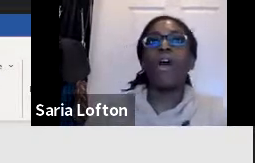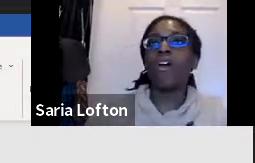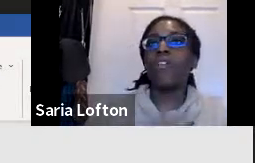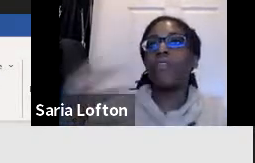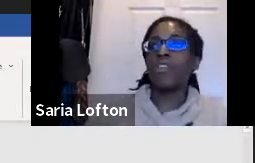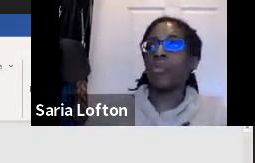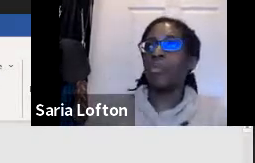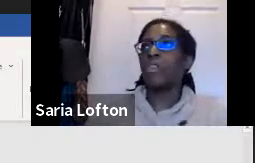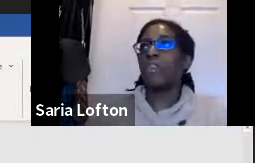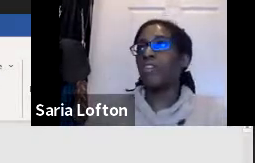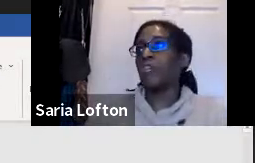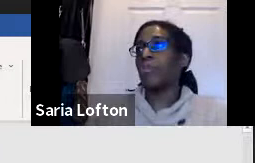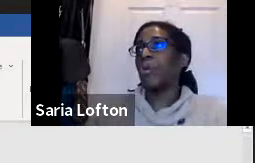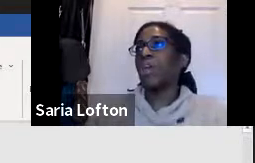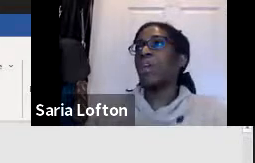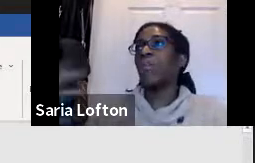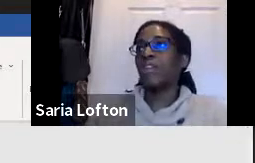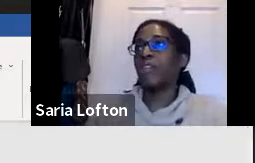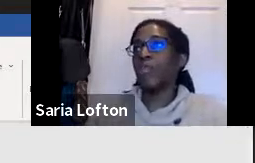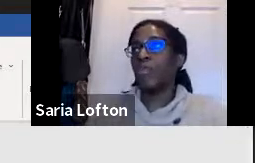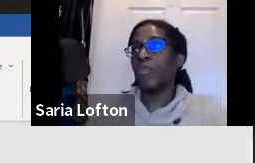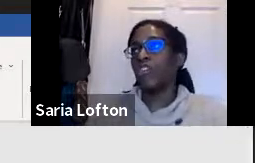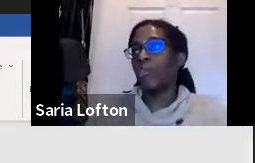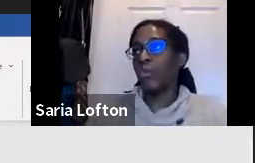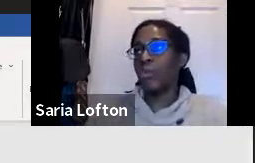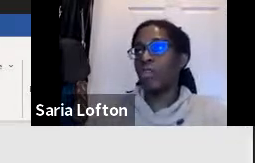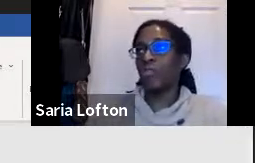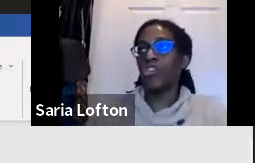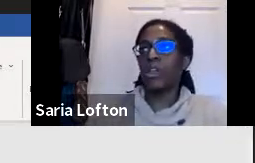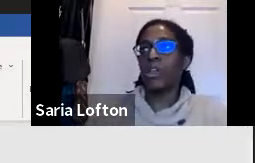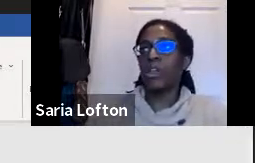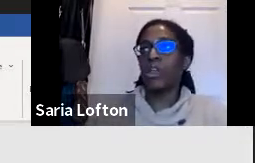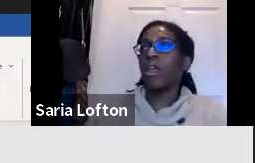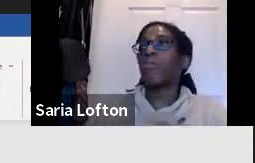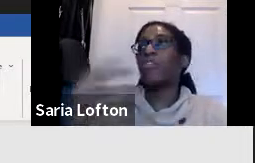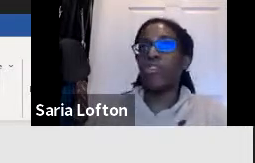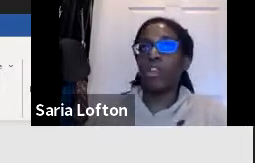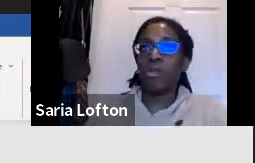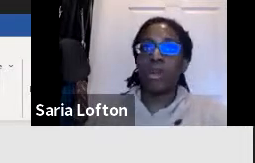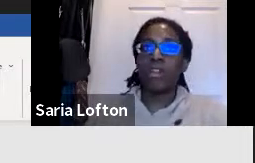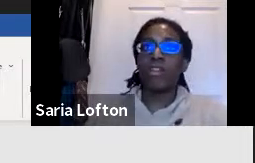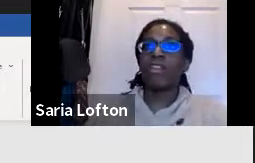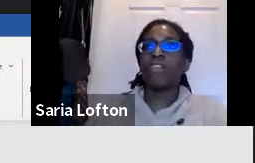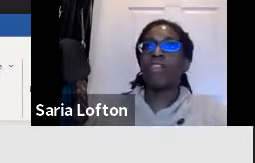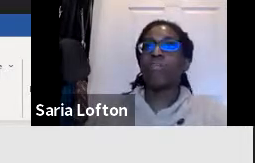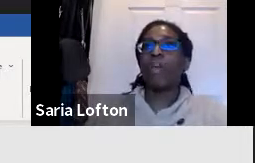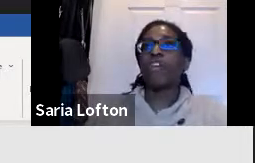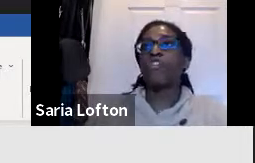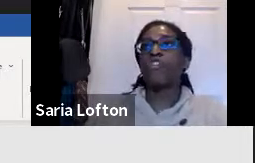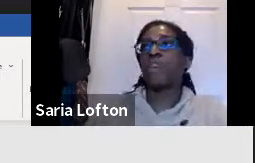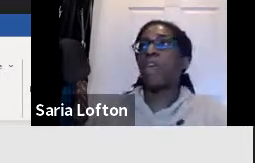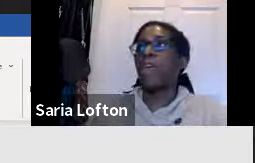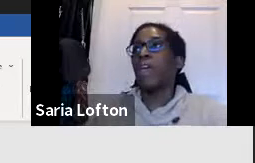how all of this will lead to increased fruit and vegetable consumption and reducing chronic disease, especially